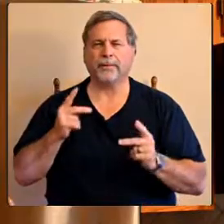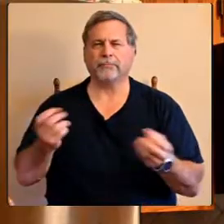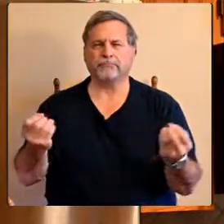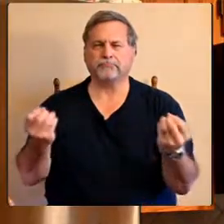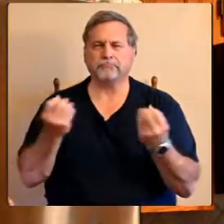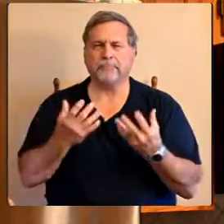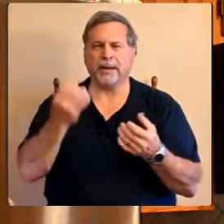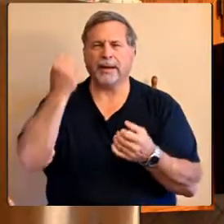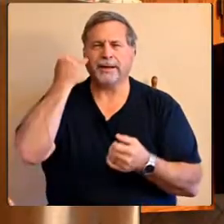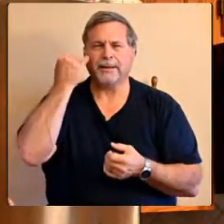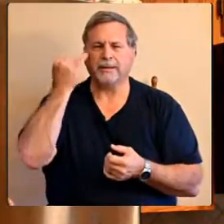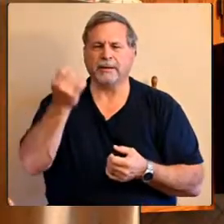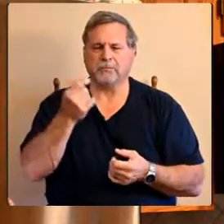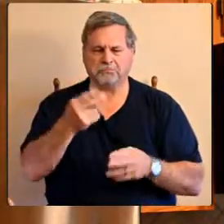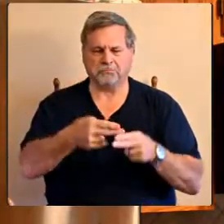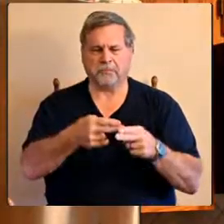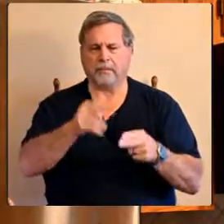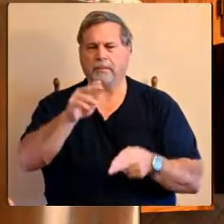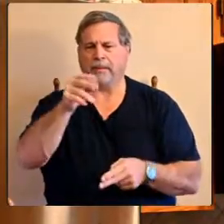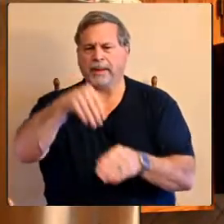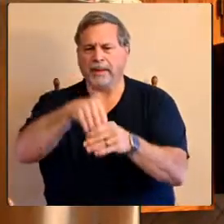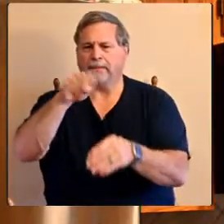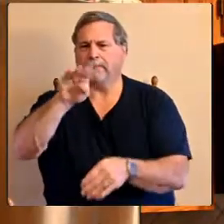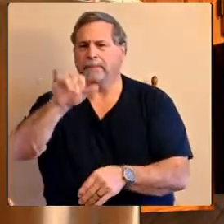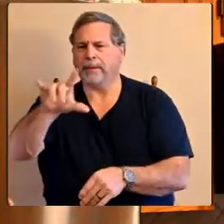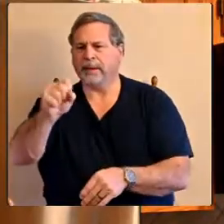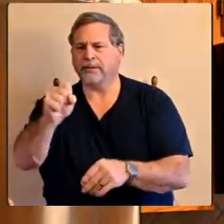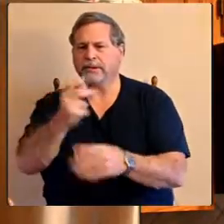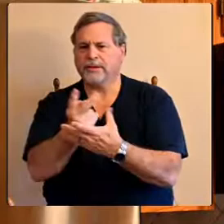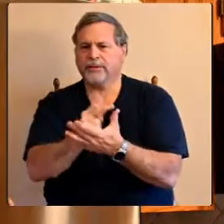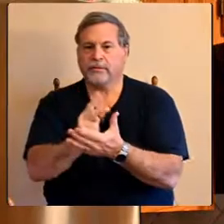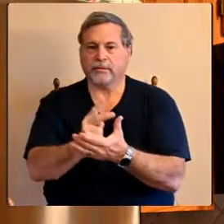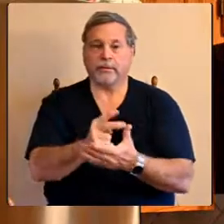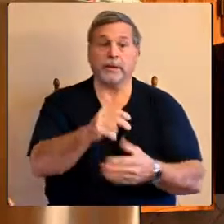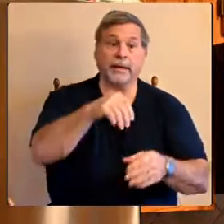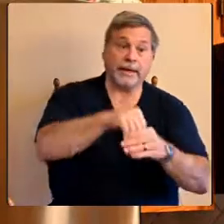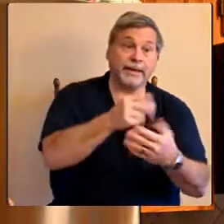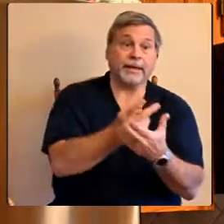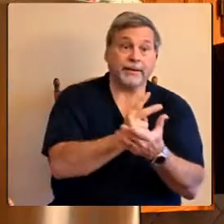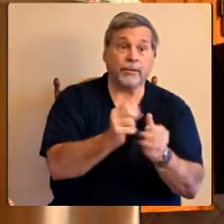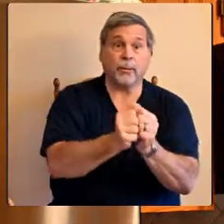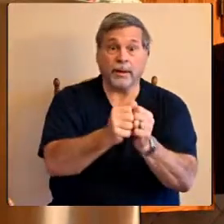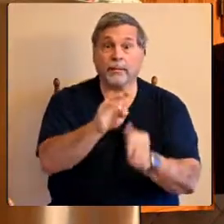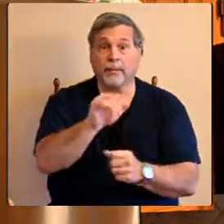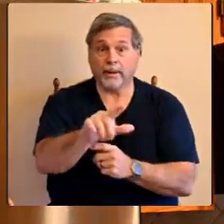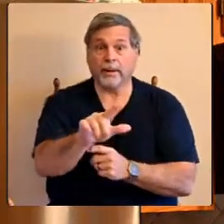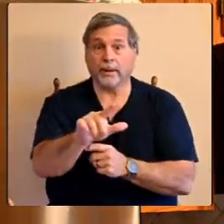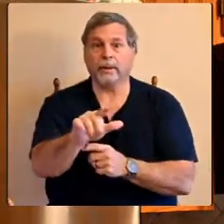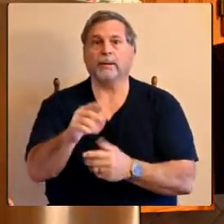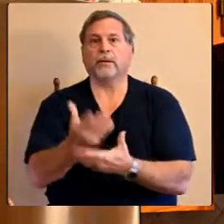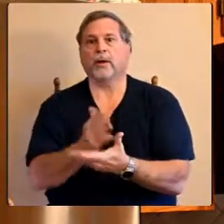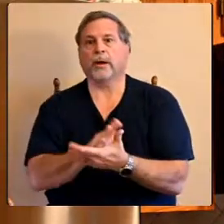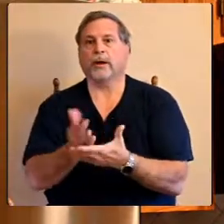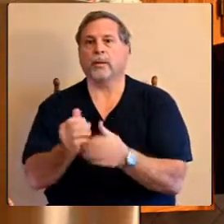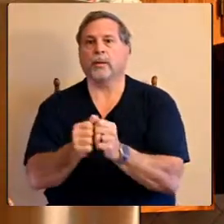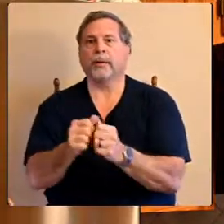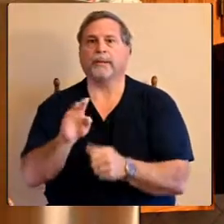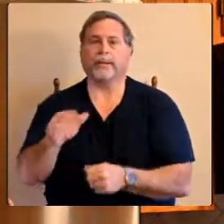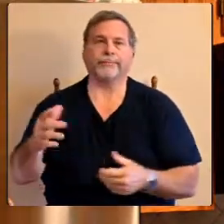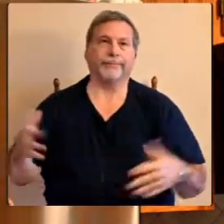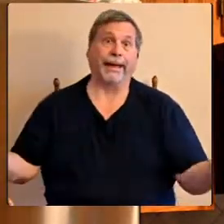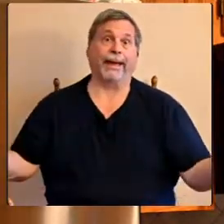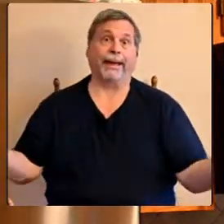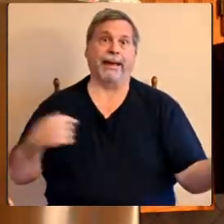I've had some people give me some ideas. They say Bill's Kitchen, In the Kitchen with Bill, Cooking with Bill.